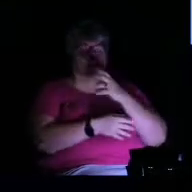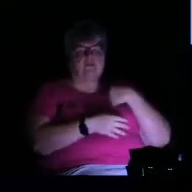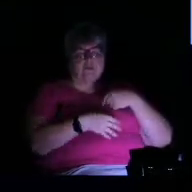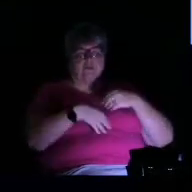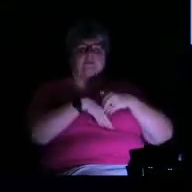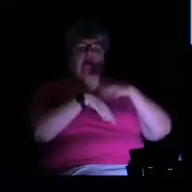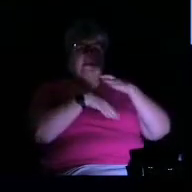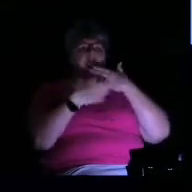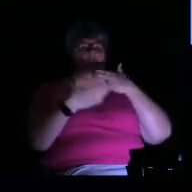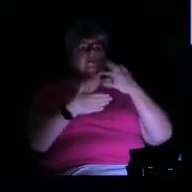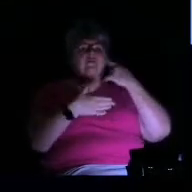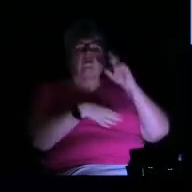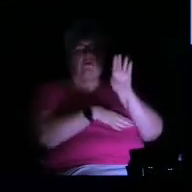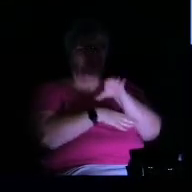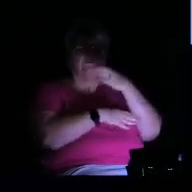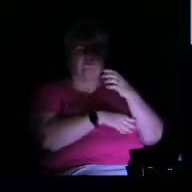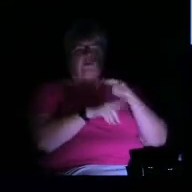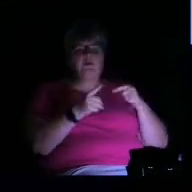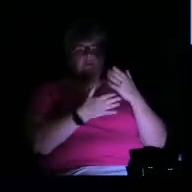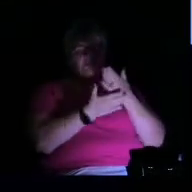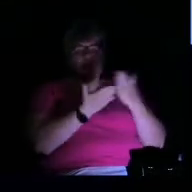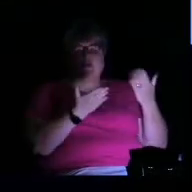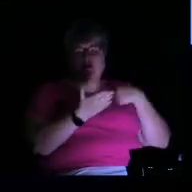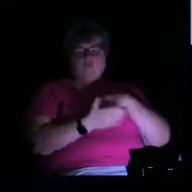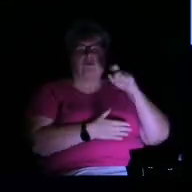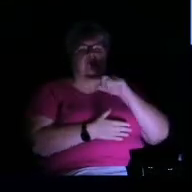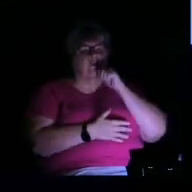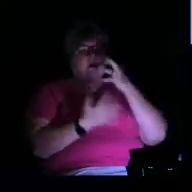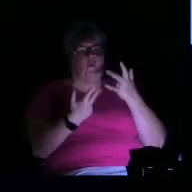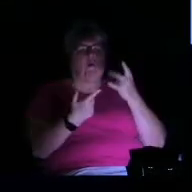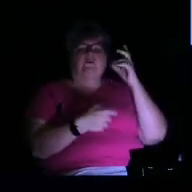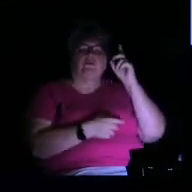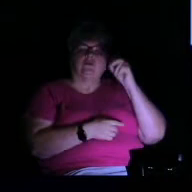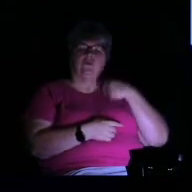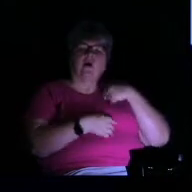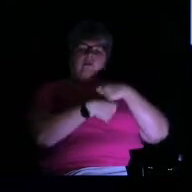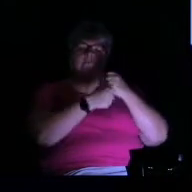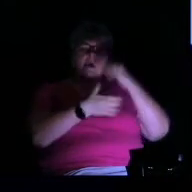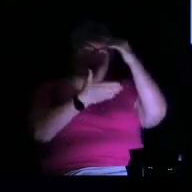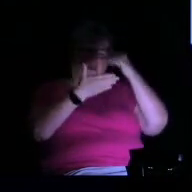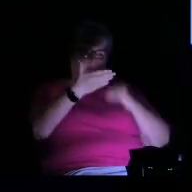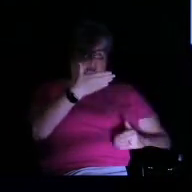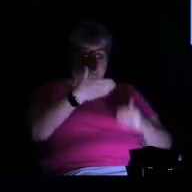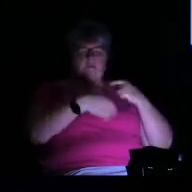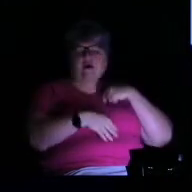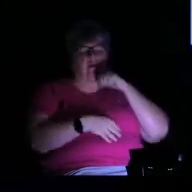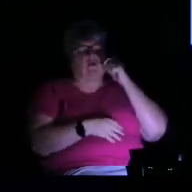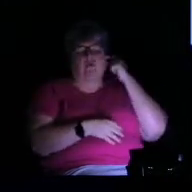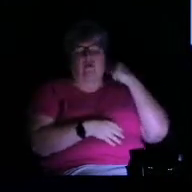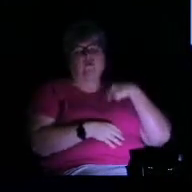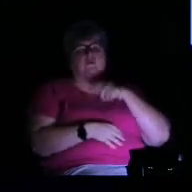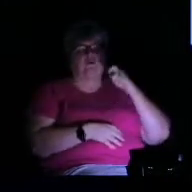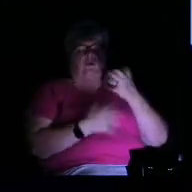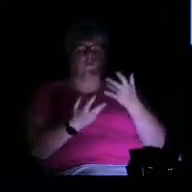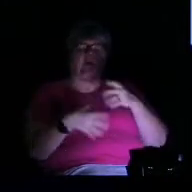yous for Christmas. But there are some things we should not wait to do, and I made a list, all right? I don't think we should wait to pull the weeds.